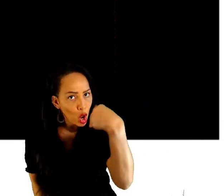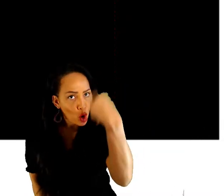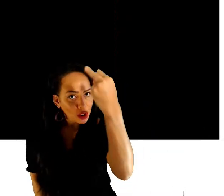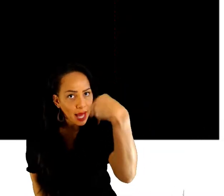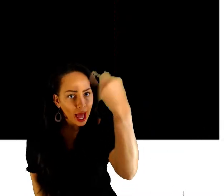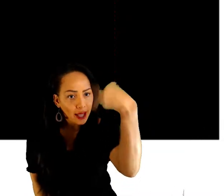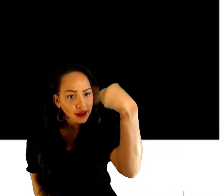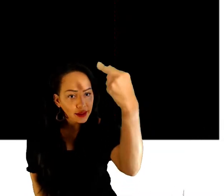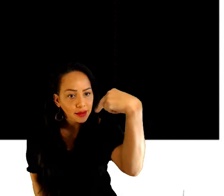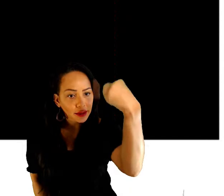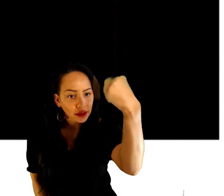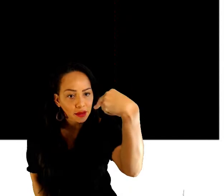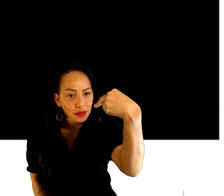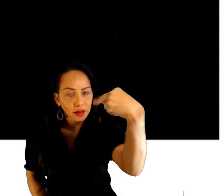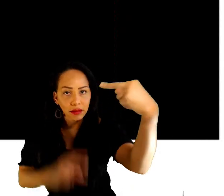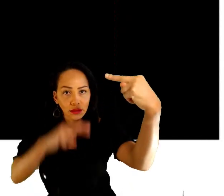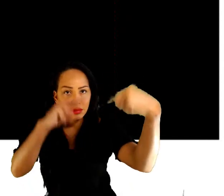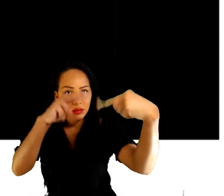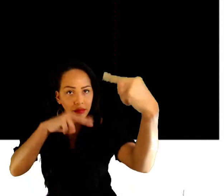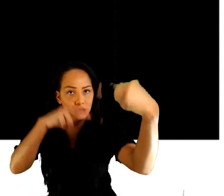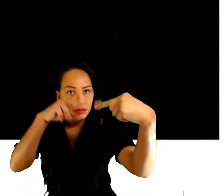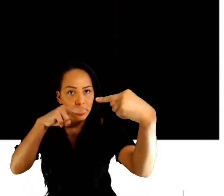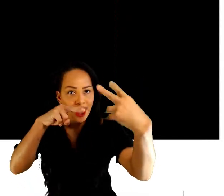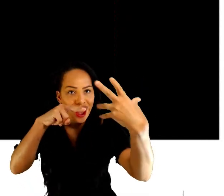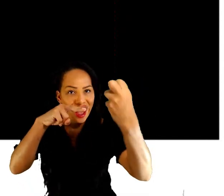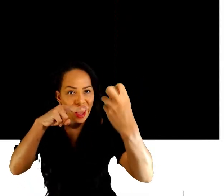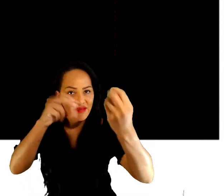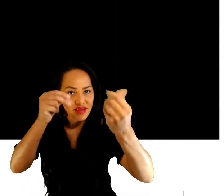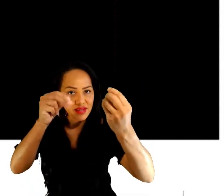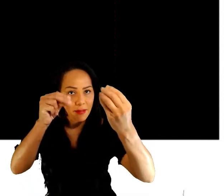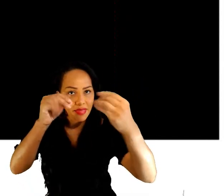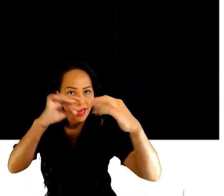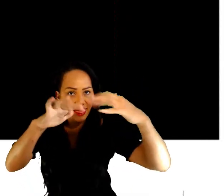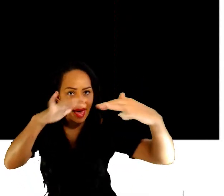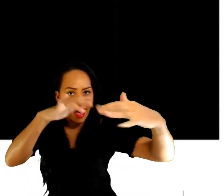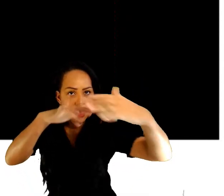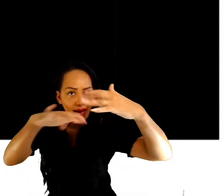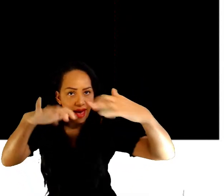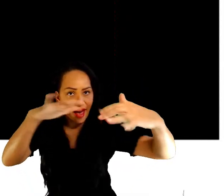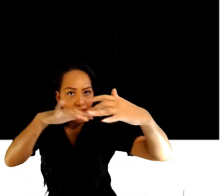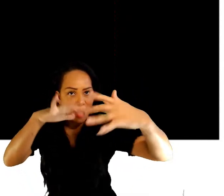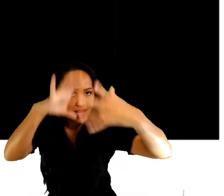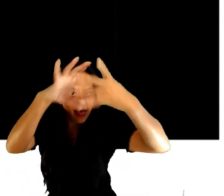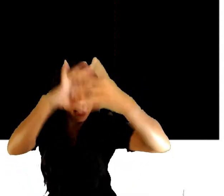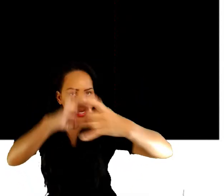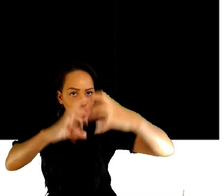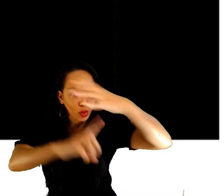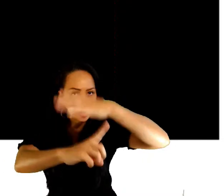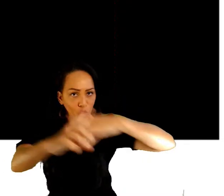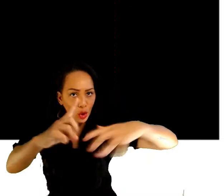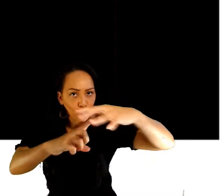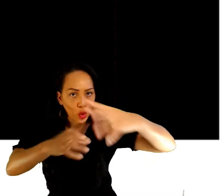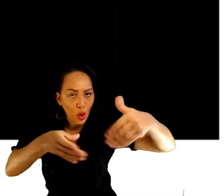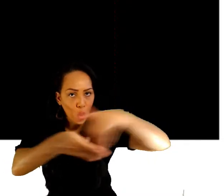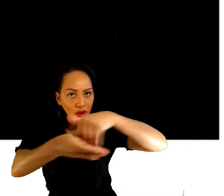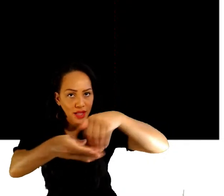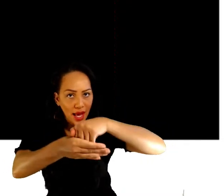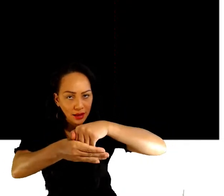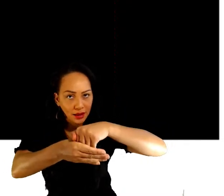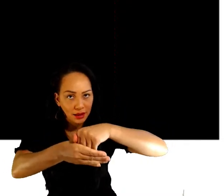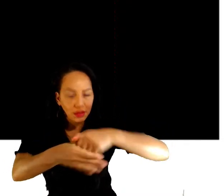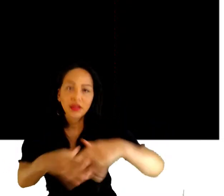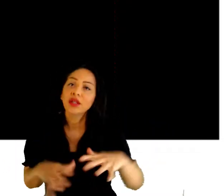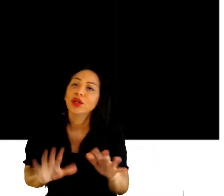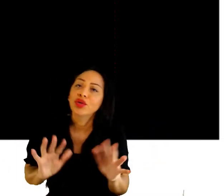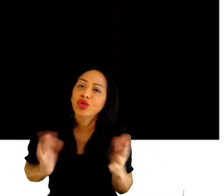never comes without an agenda and always sits in a social context. Maybe you just want to explain the... So when we were making the show, you know, we were trying out lots